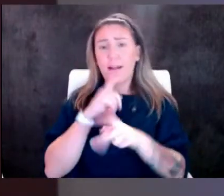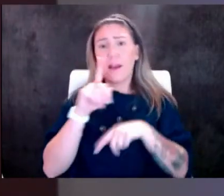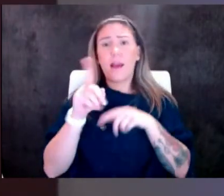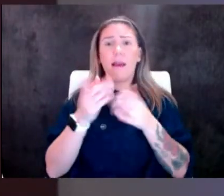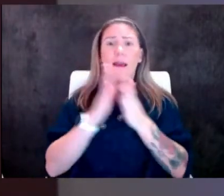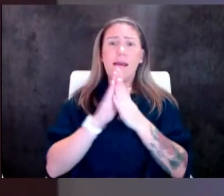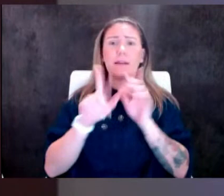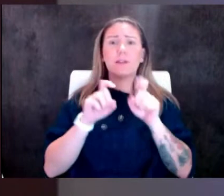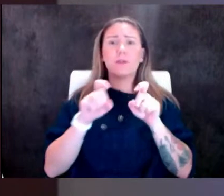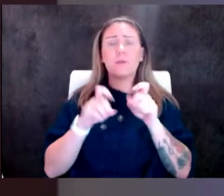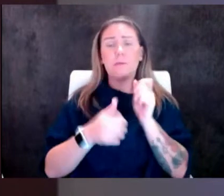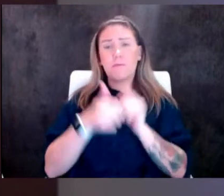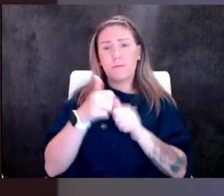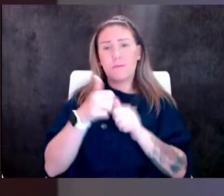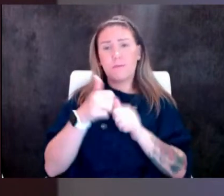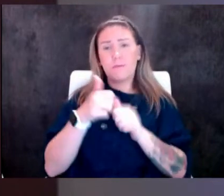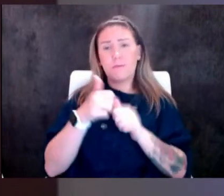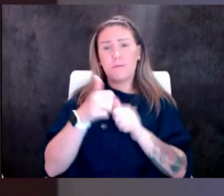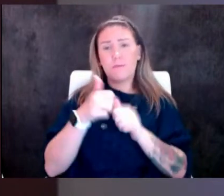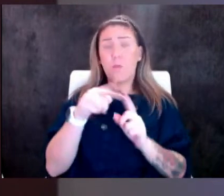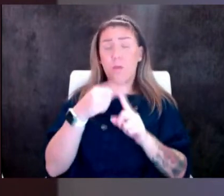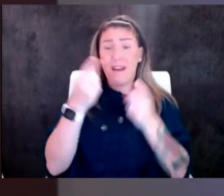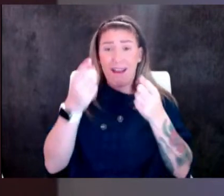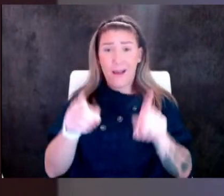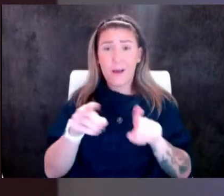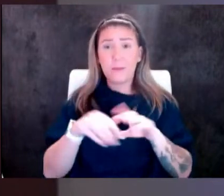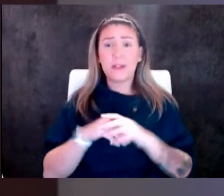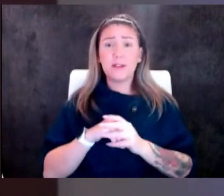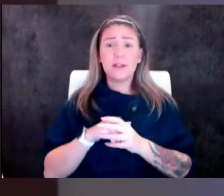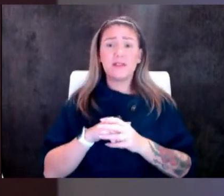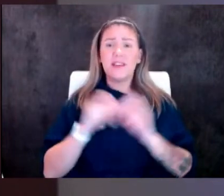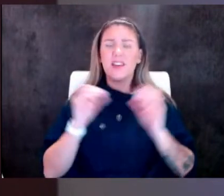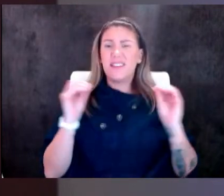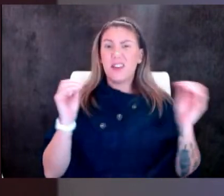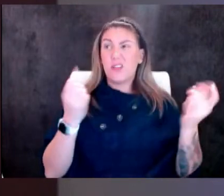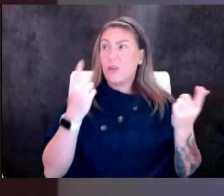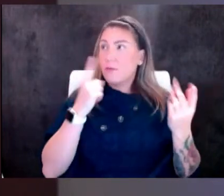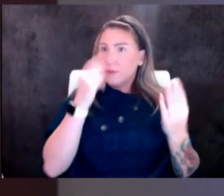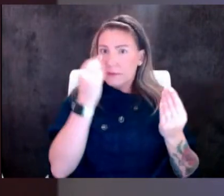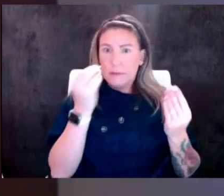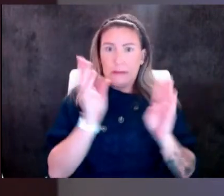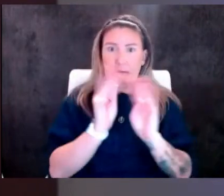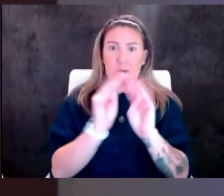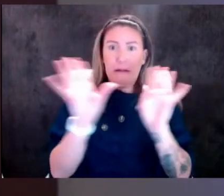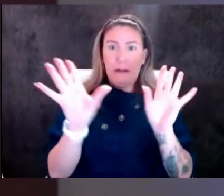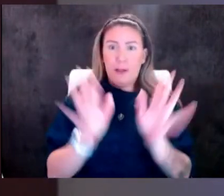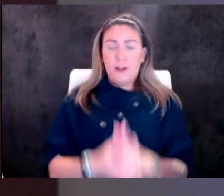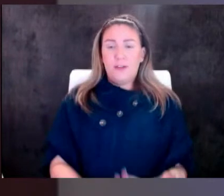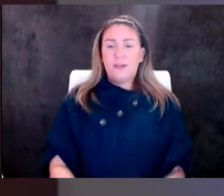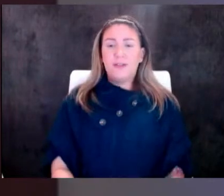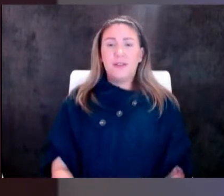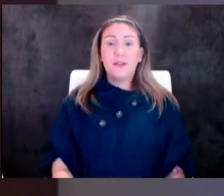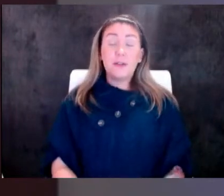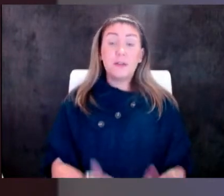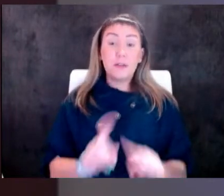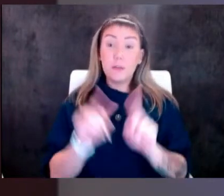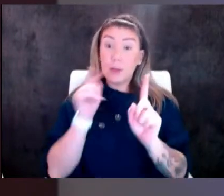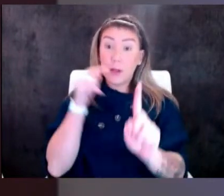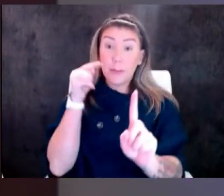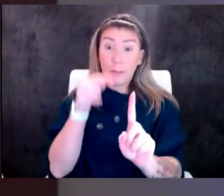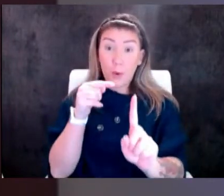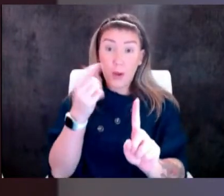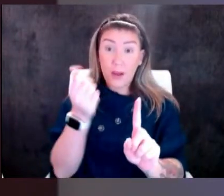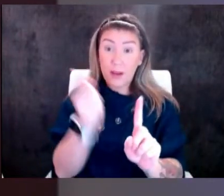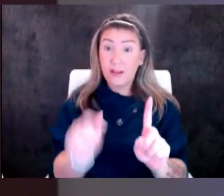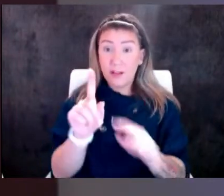most helpful one, because when that happens, nobody's thinking very clearly. But again, bottom line is if you have any questions at